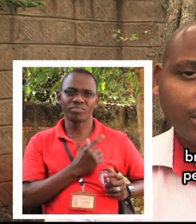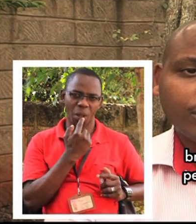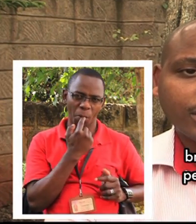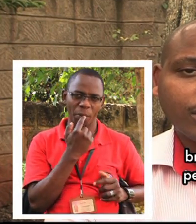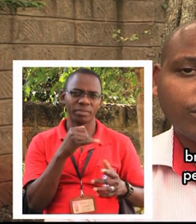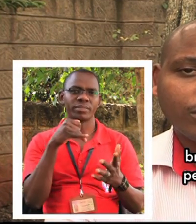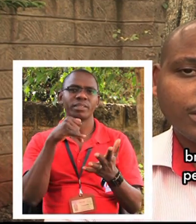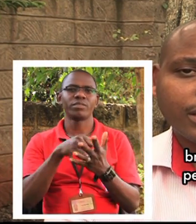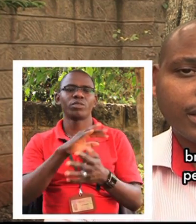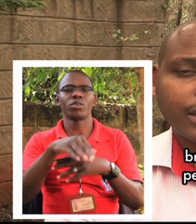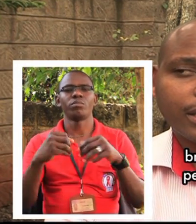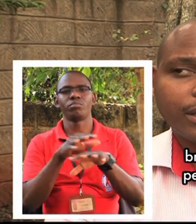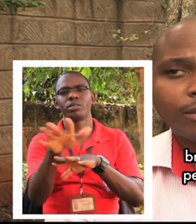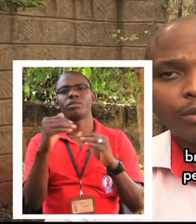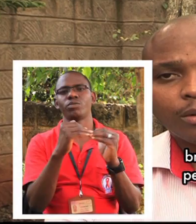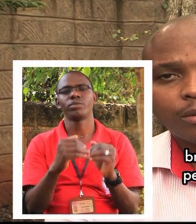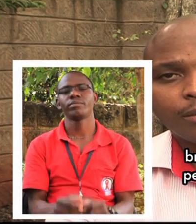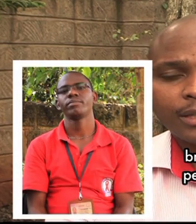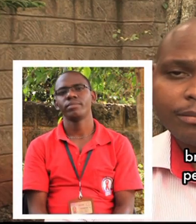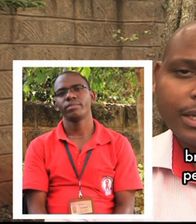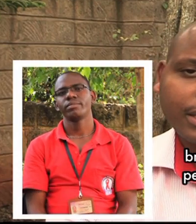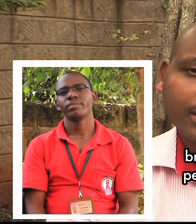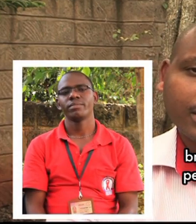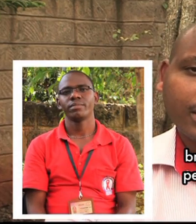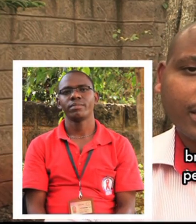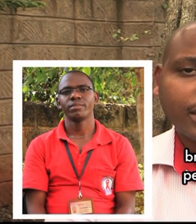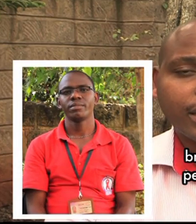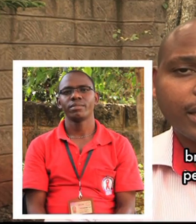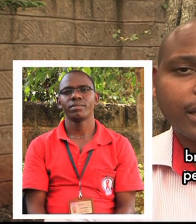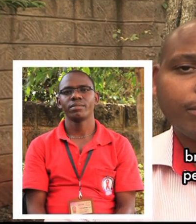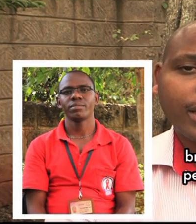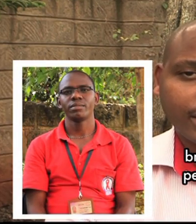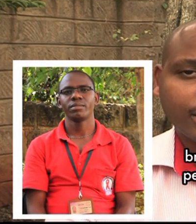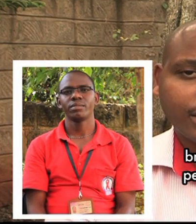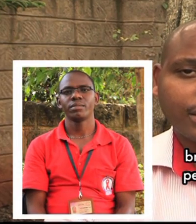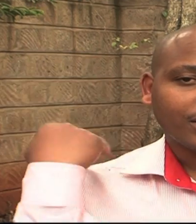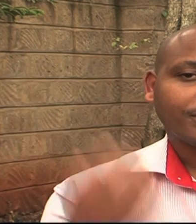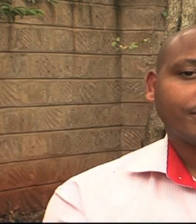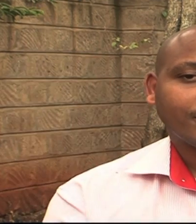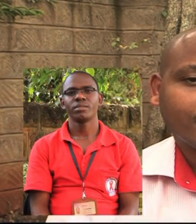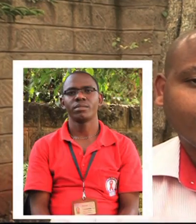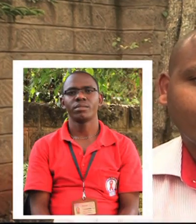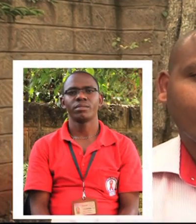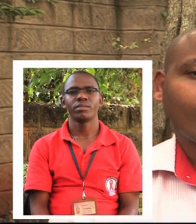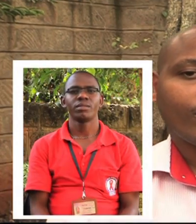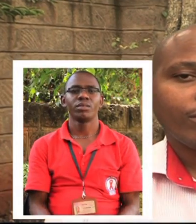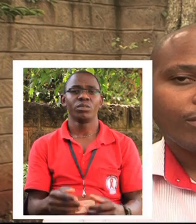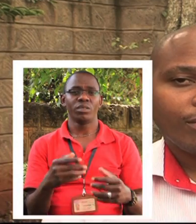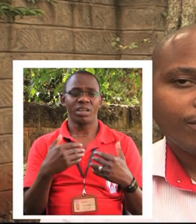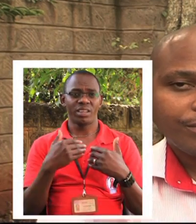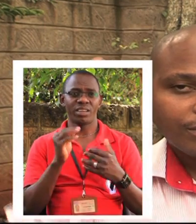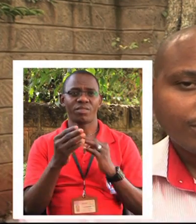fluids, vaginal fluids, breast milk, and blood. What are the main routes